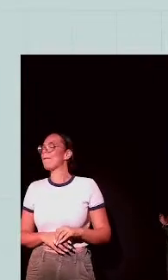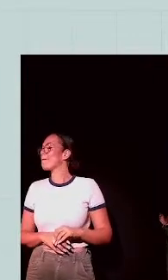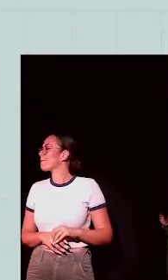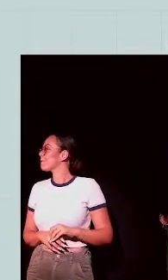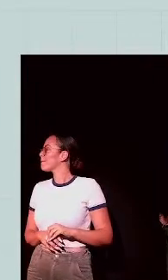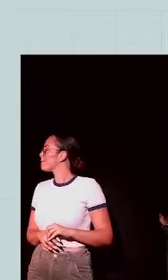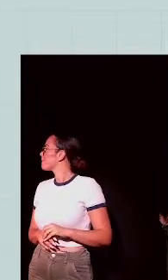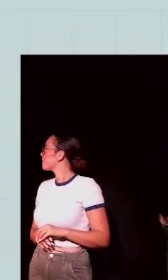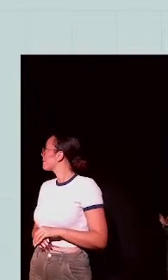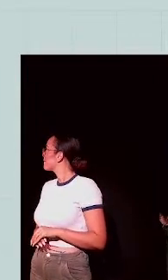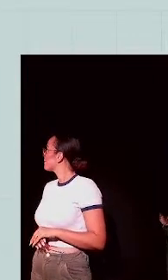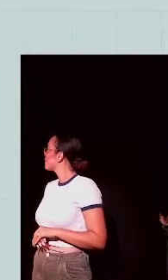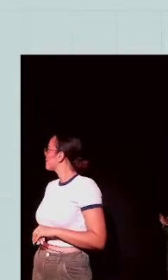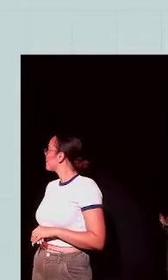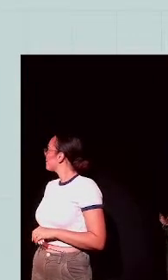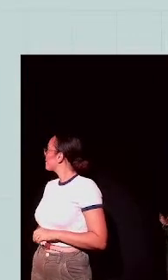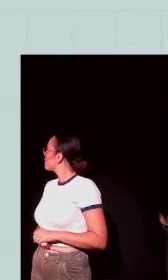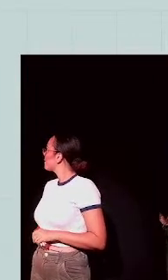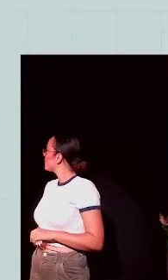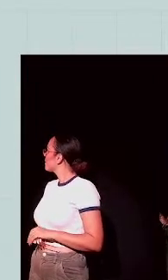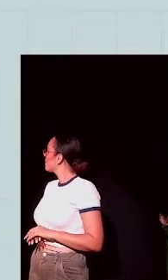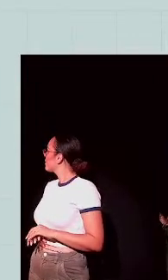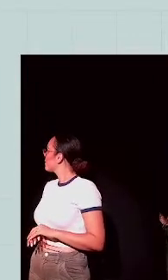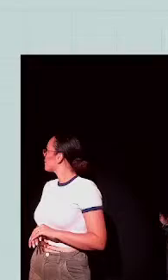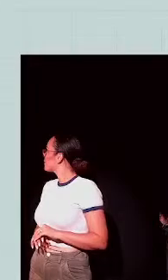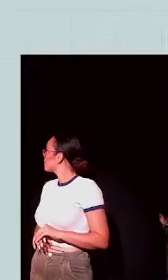Much maligned,